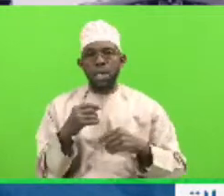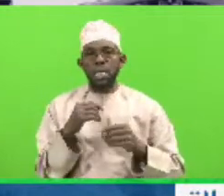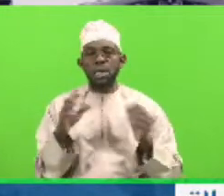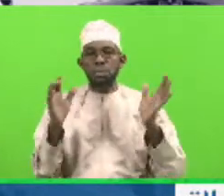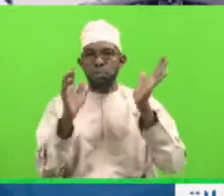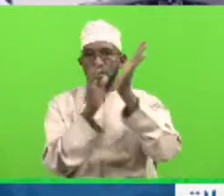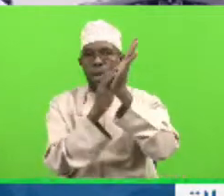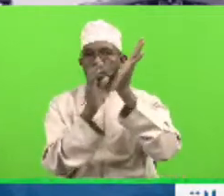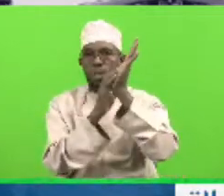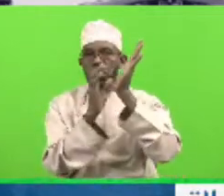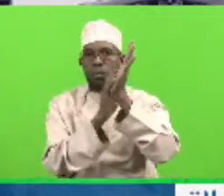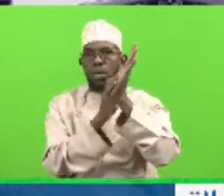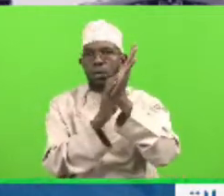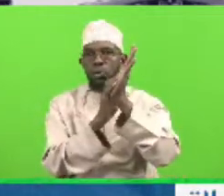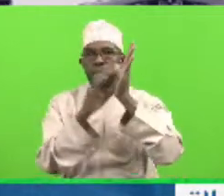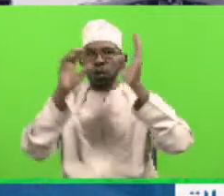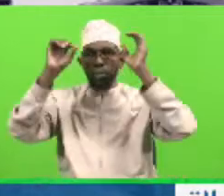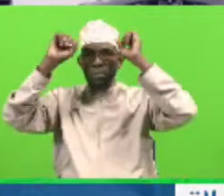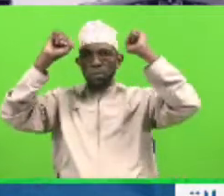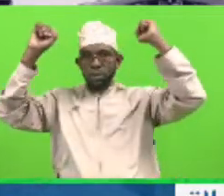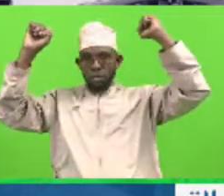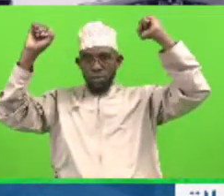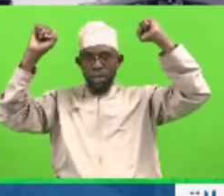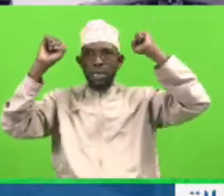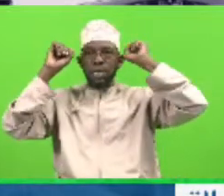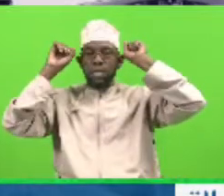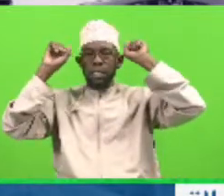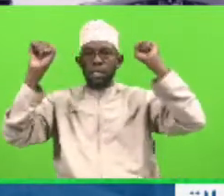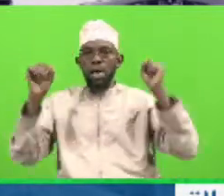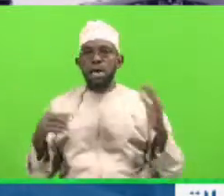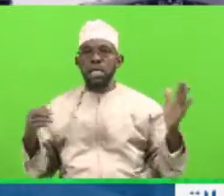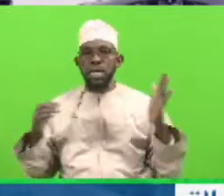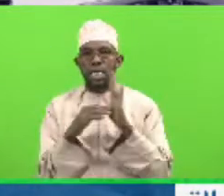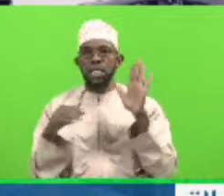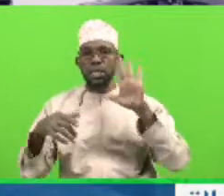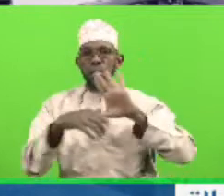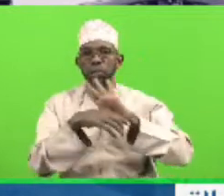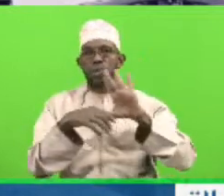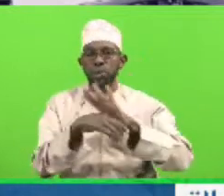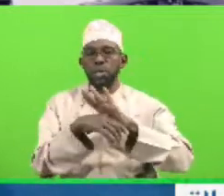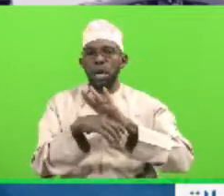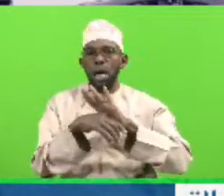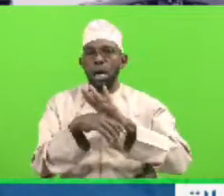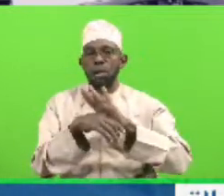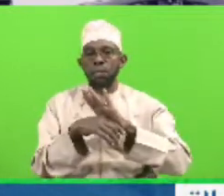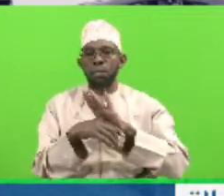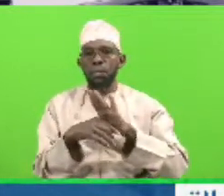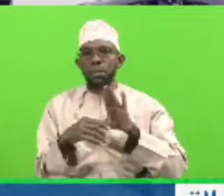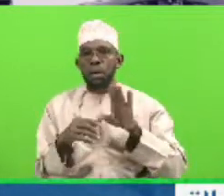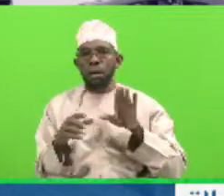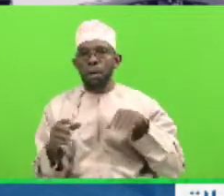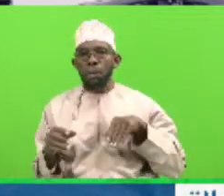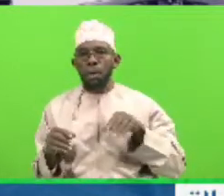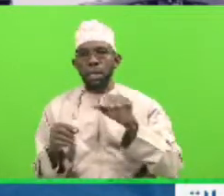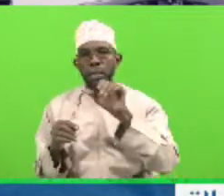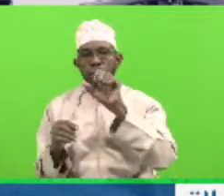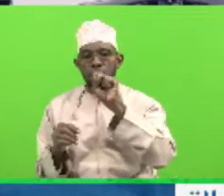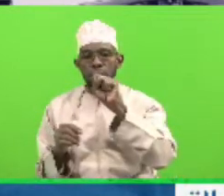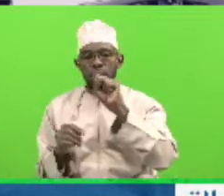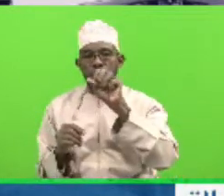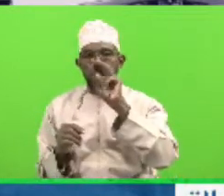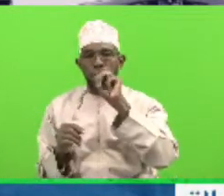Museveni for taking a stand against homosexuality. We laud President Samia